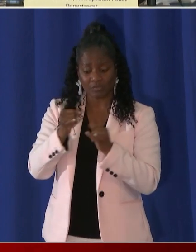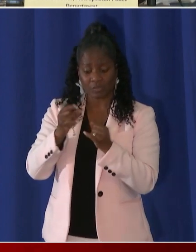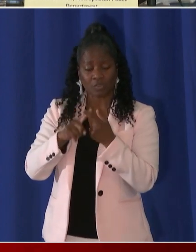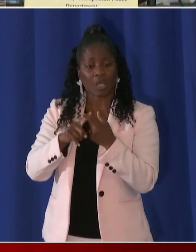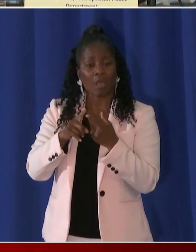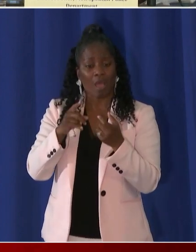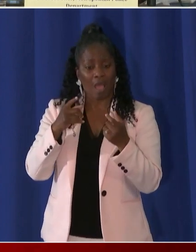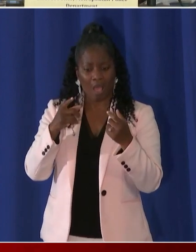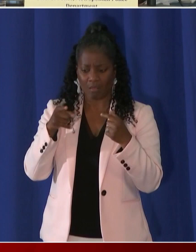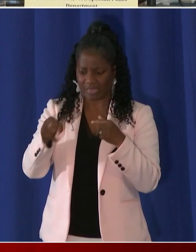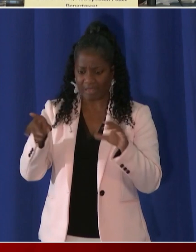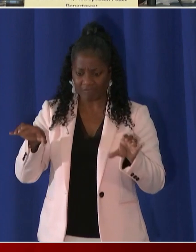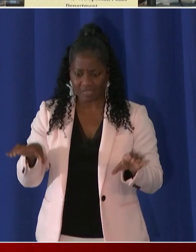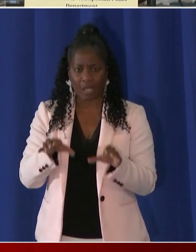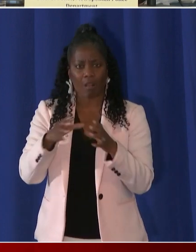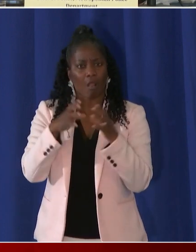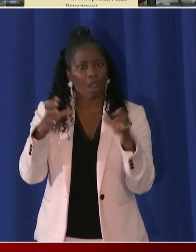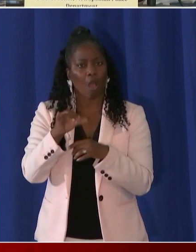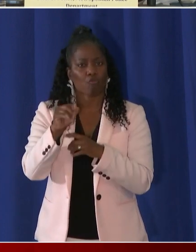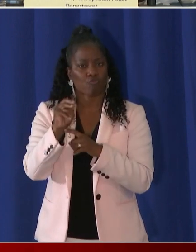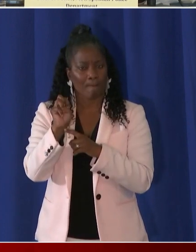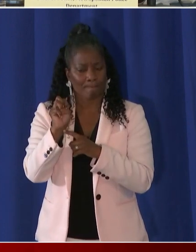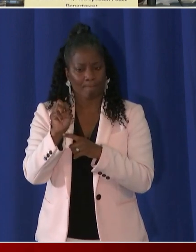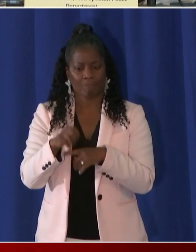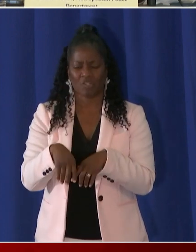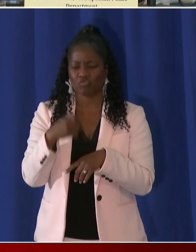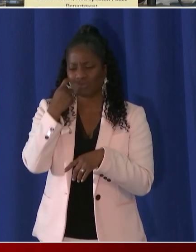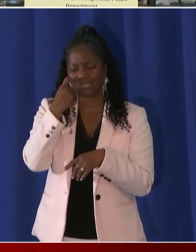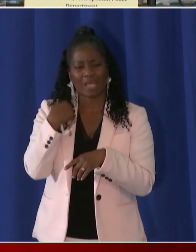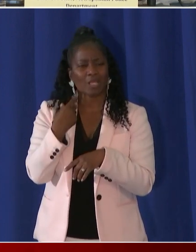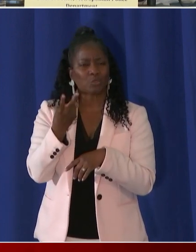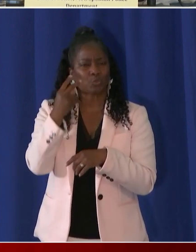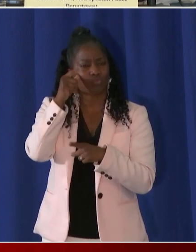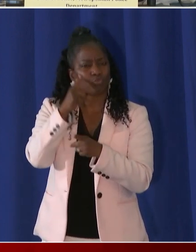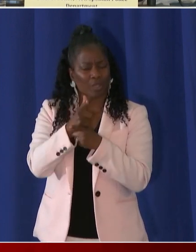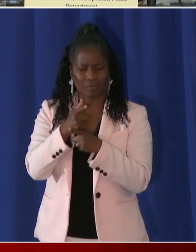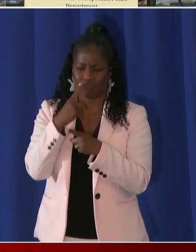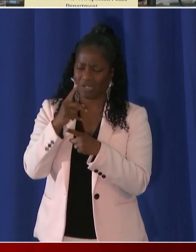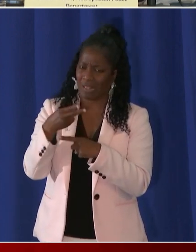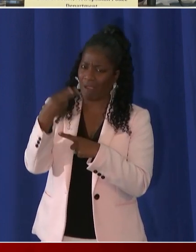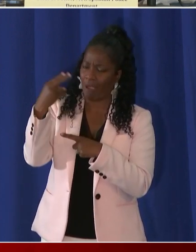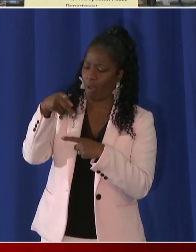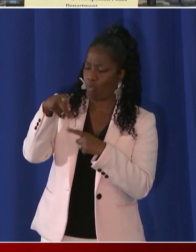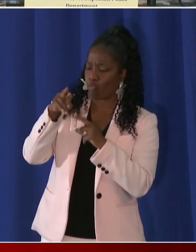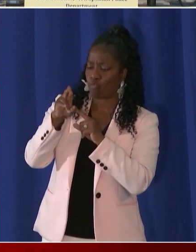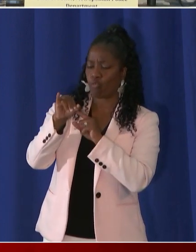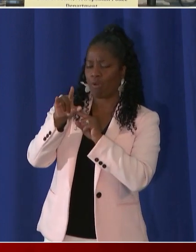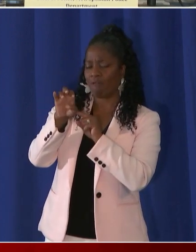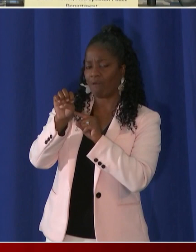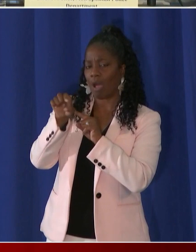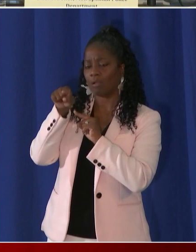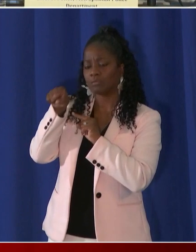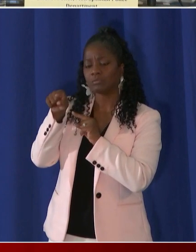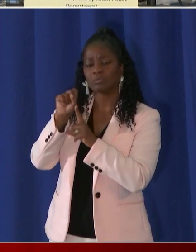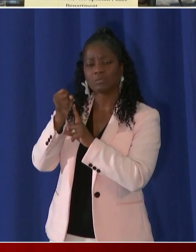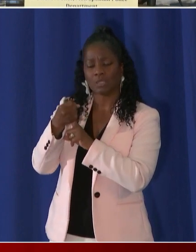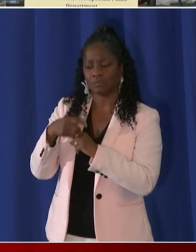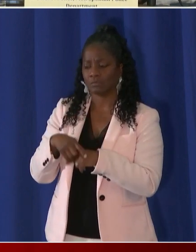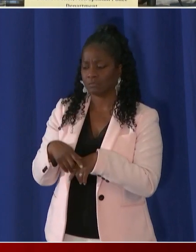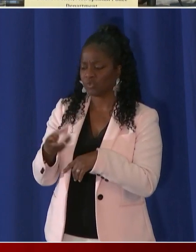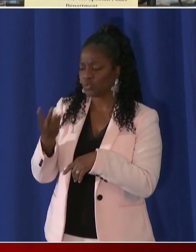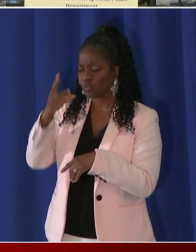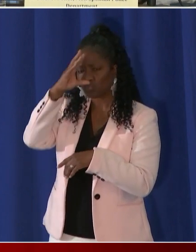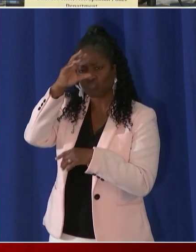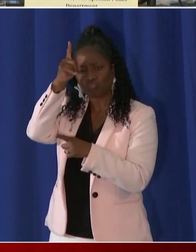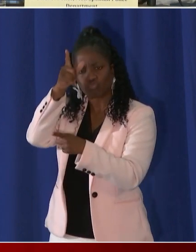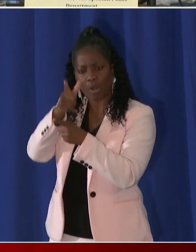with committing a whole lot of crime. Very recently, we had two brothers, and that was a very high-profile case where these two brothers were